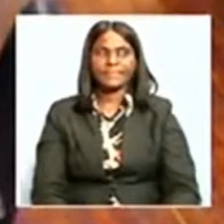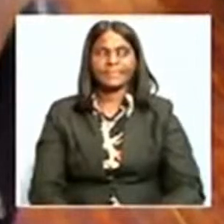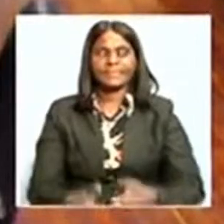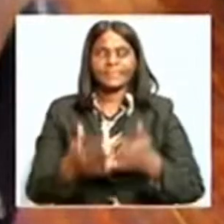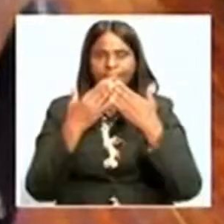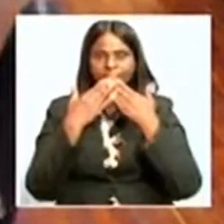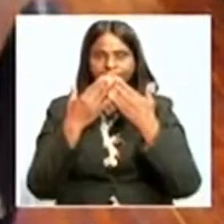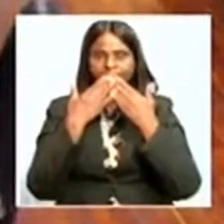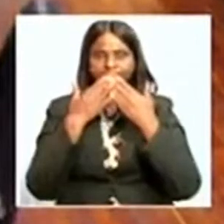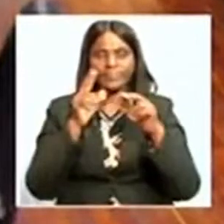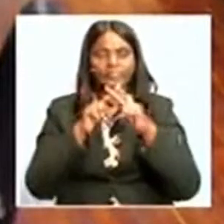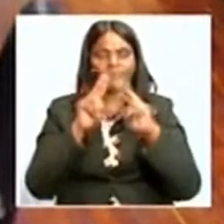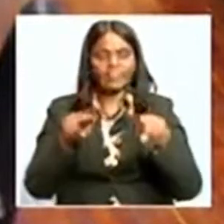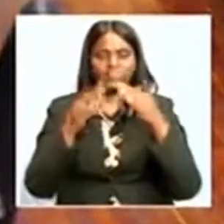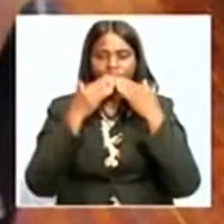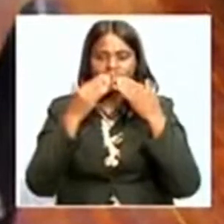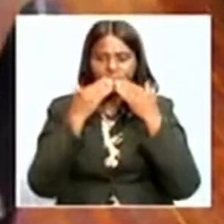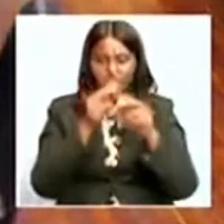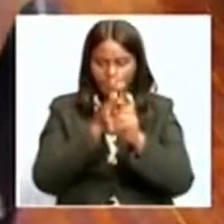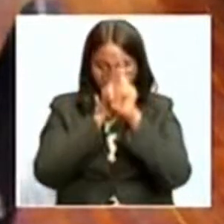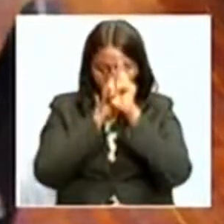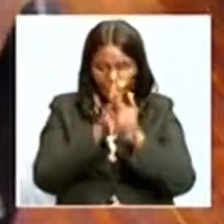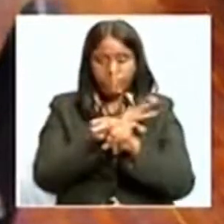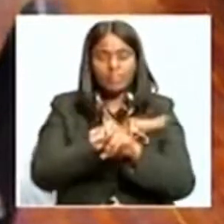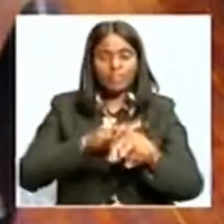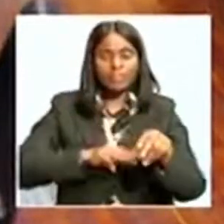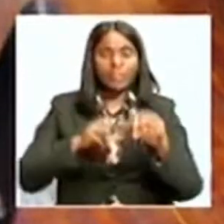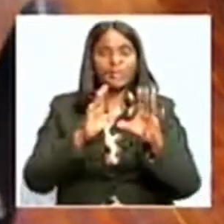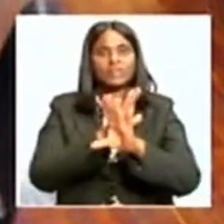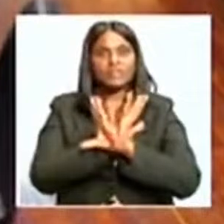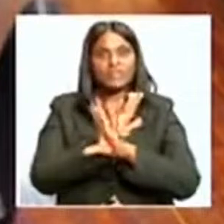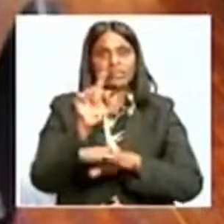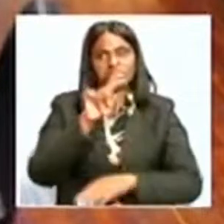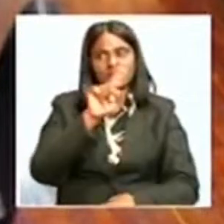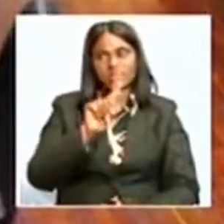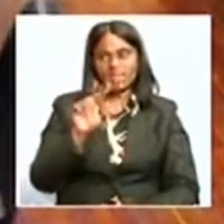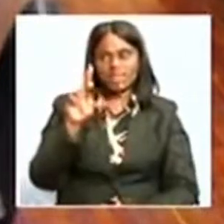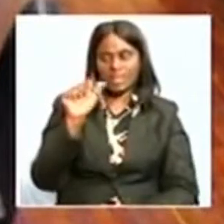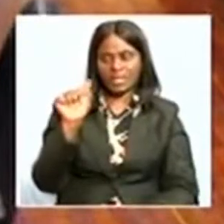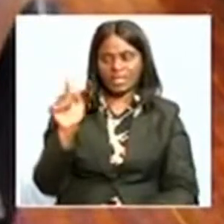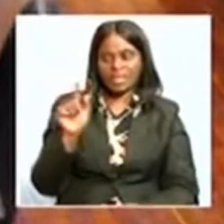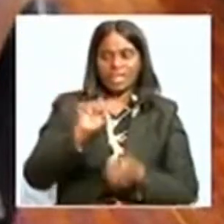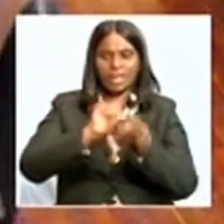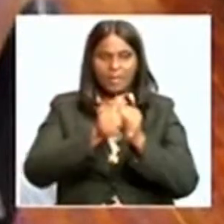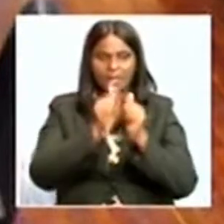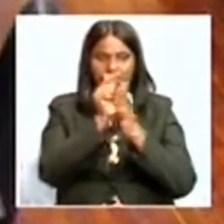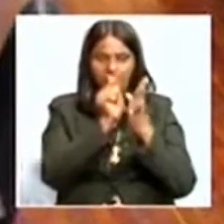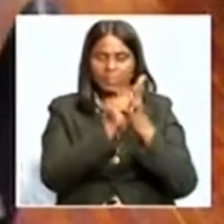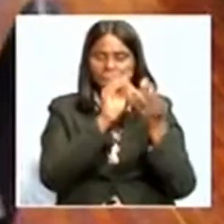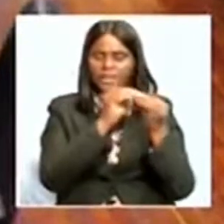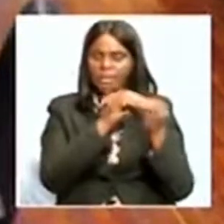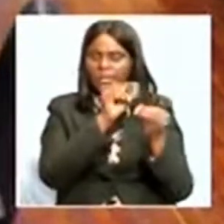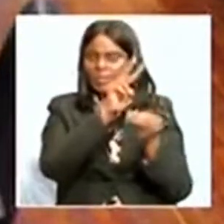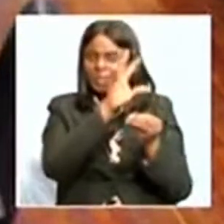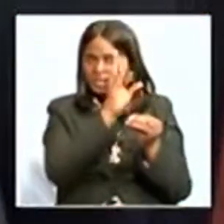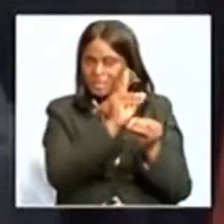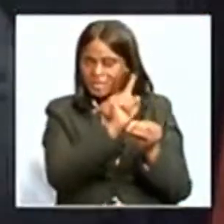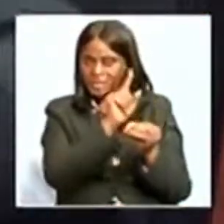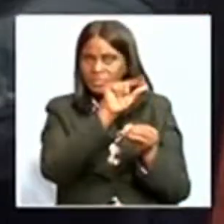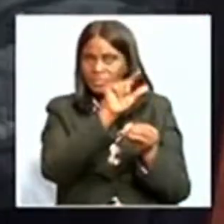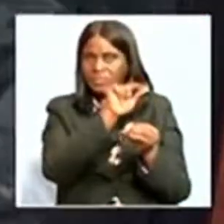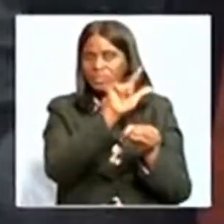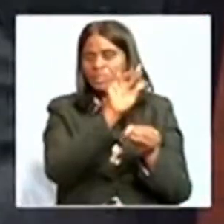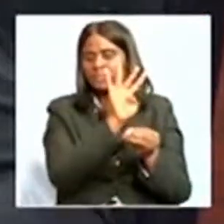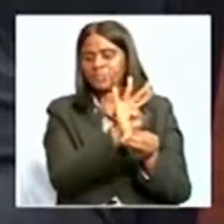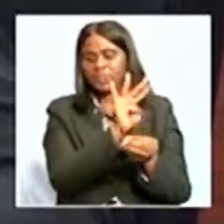Thank you, Chair. Thank you, honorable members. The Zambia Revenue Authority Amendment Bill number 26 of